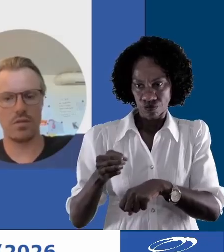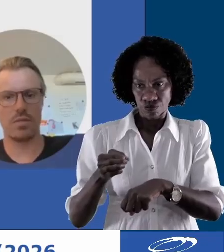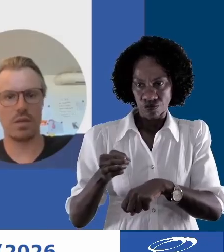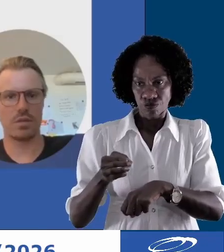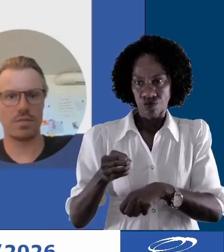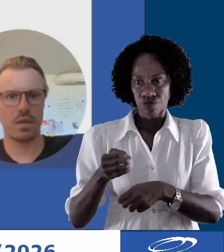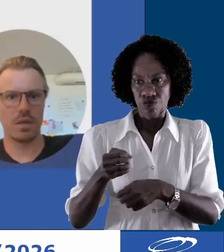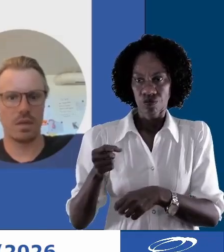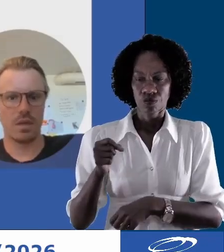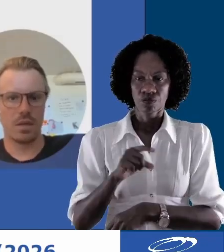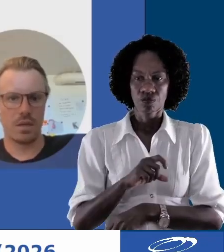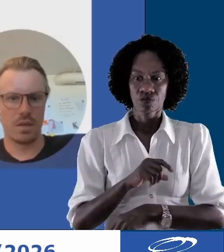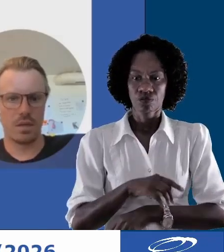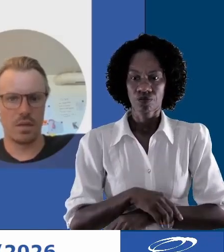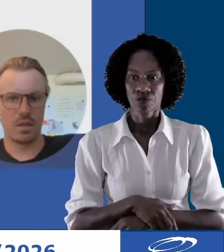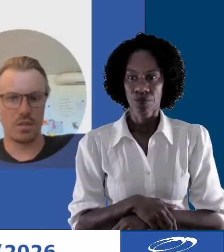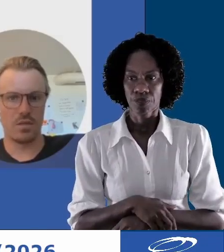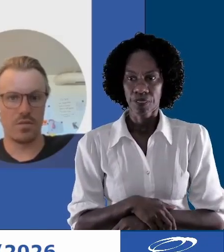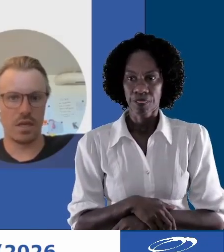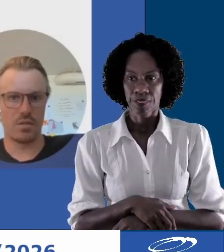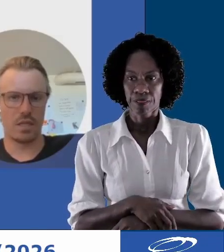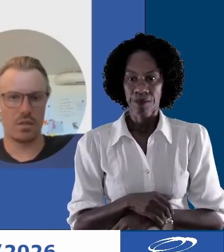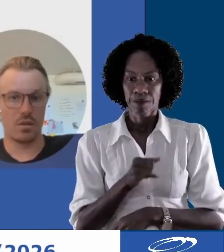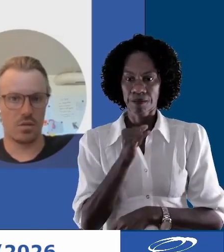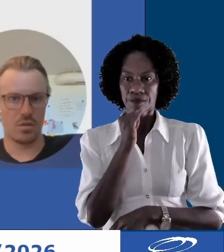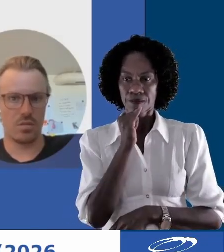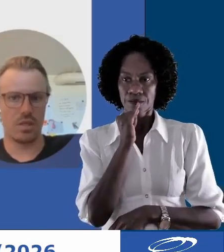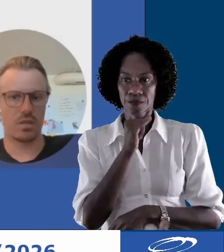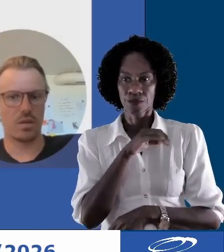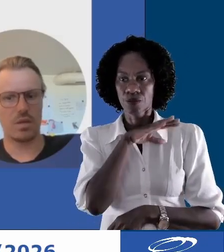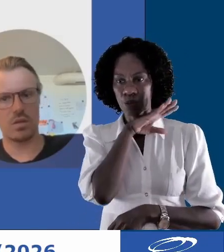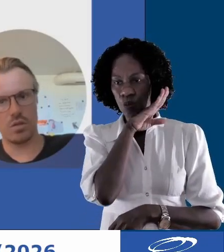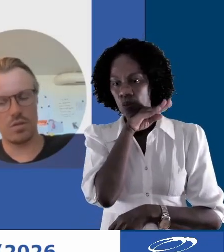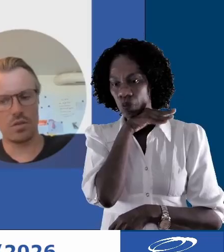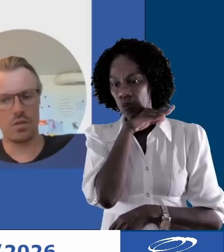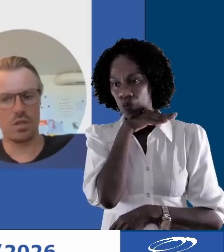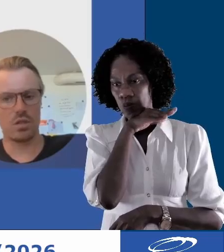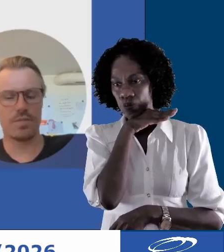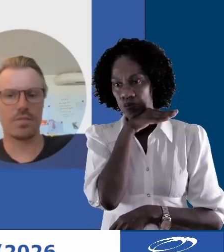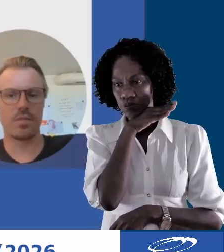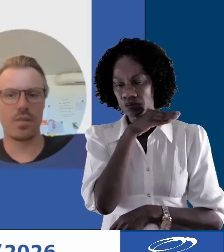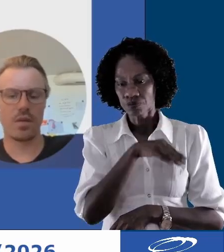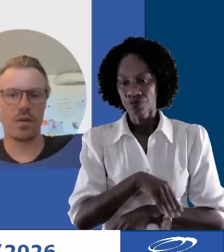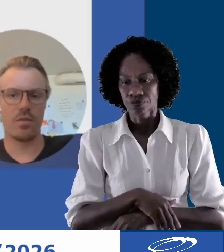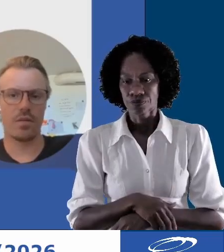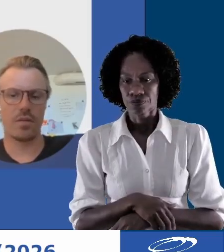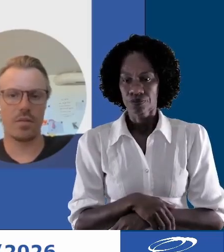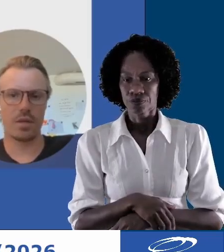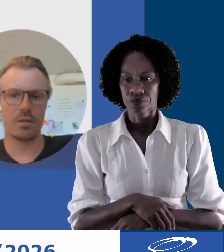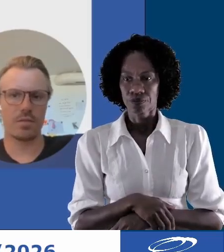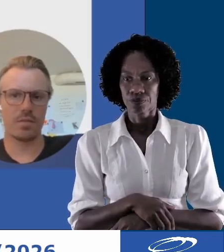of the pigs. This is vancomycin, also in pigs, but in the cervical region of